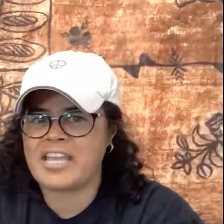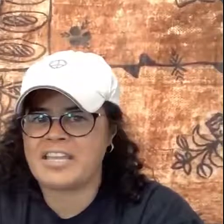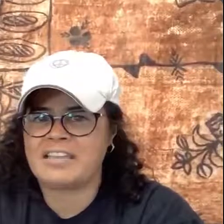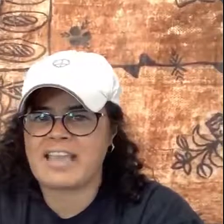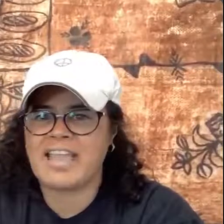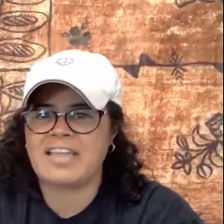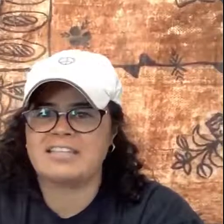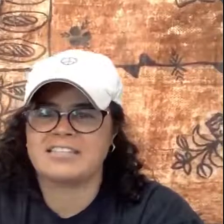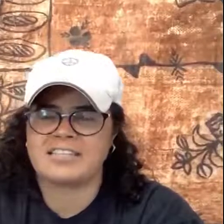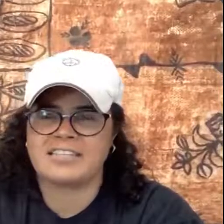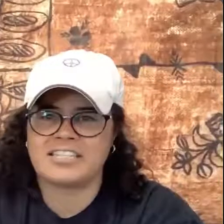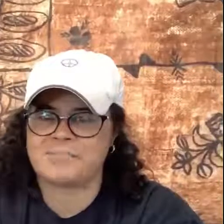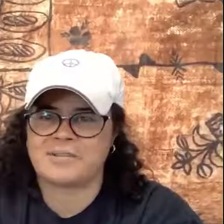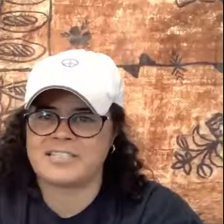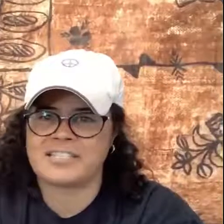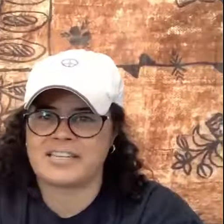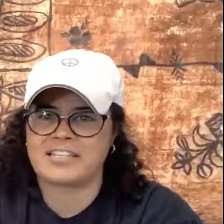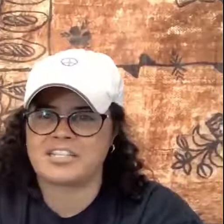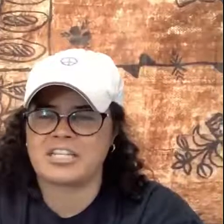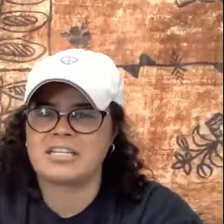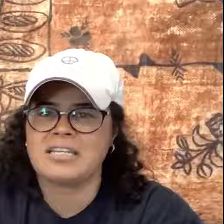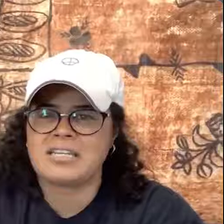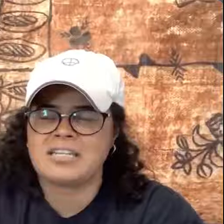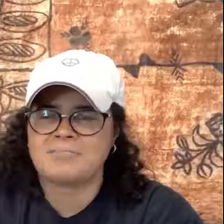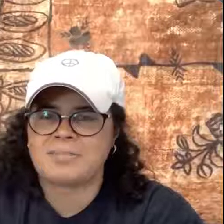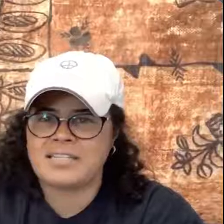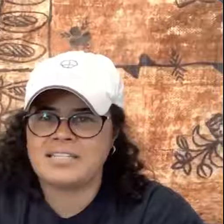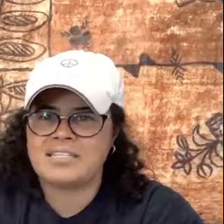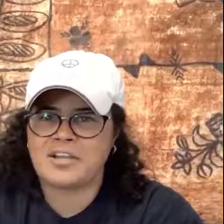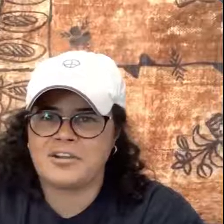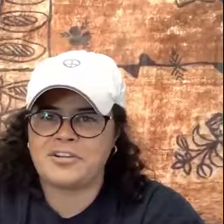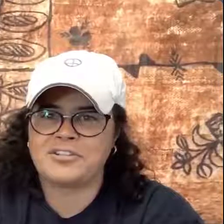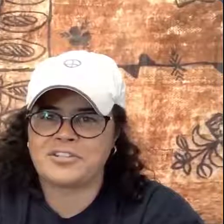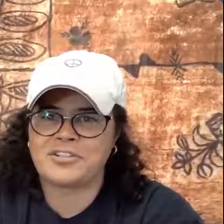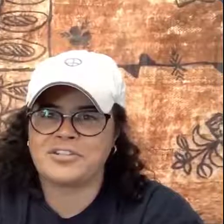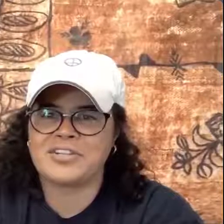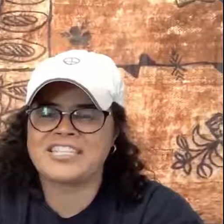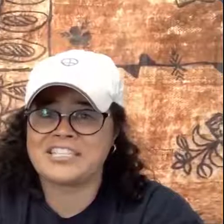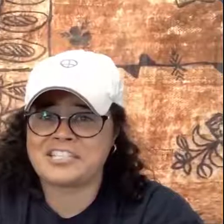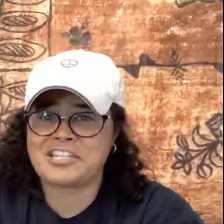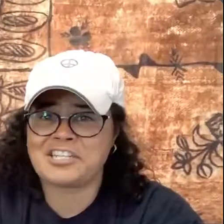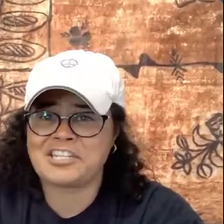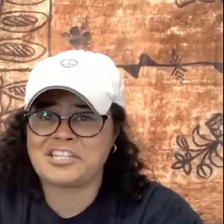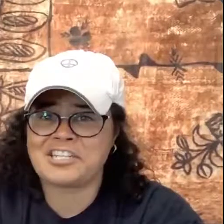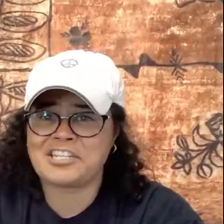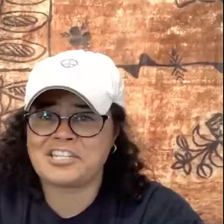from Jade and Sydney's presentation, please go to